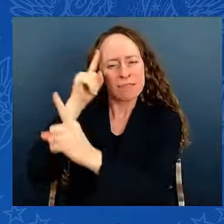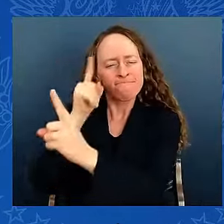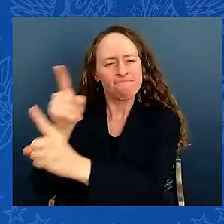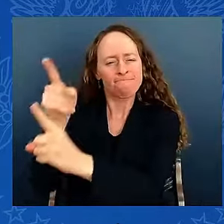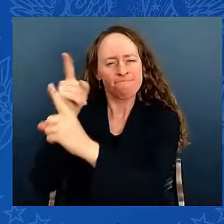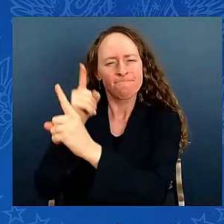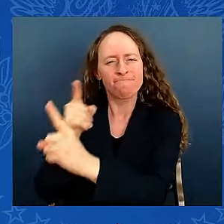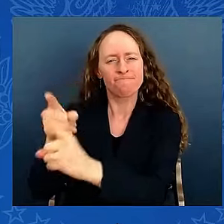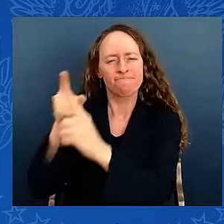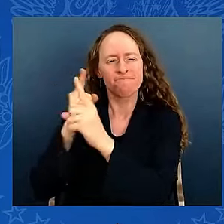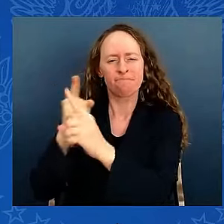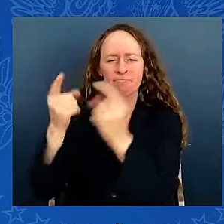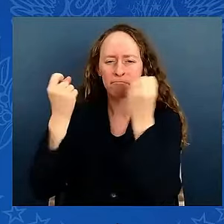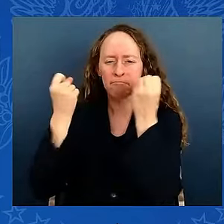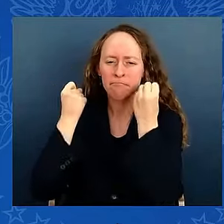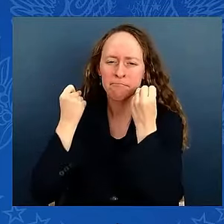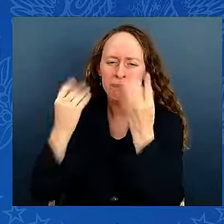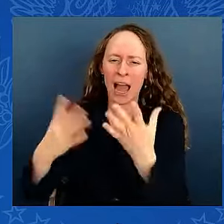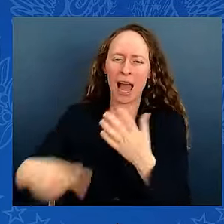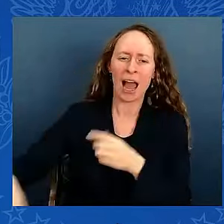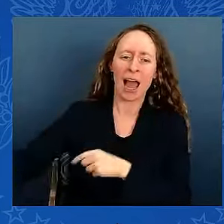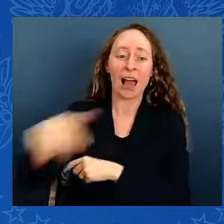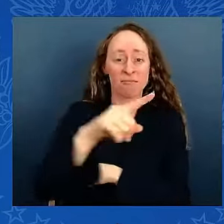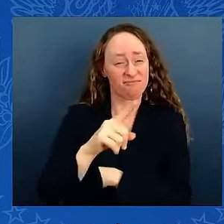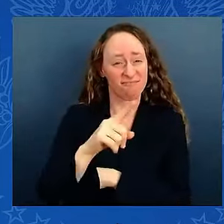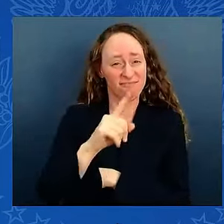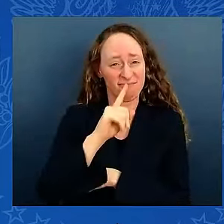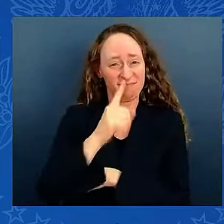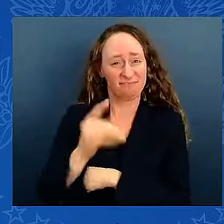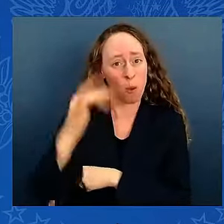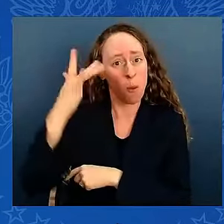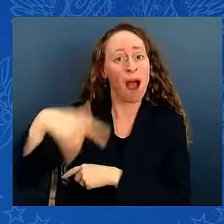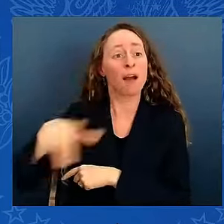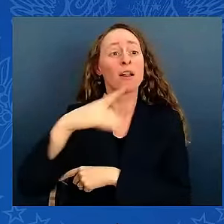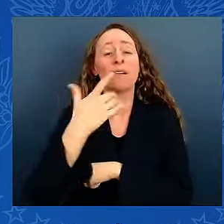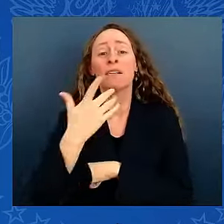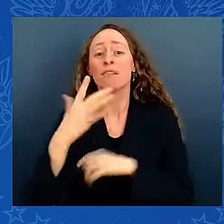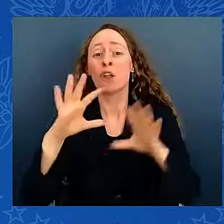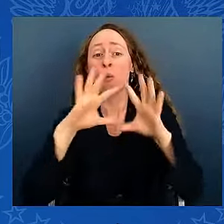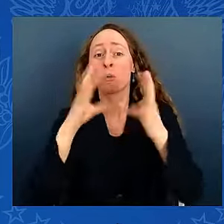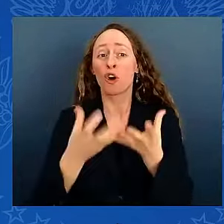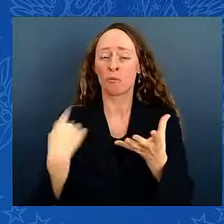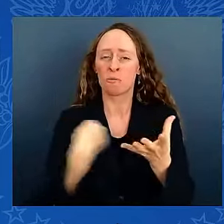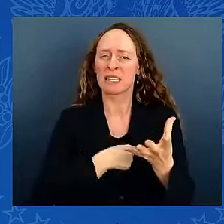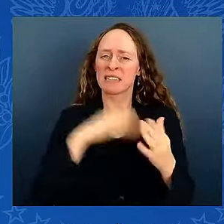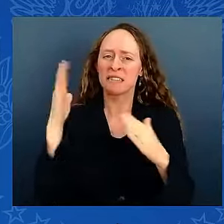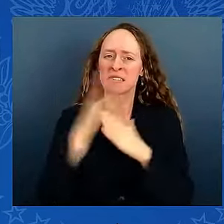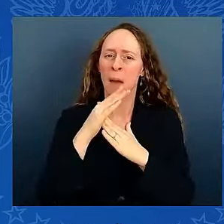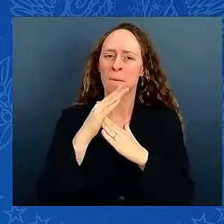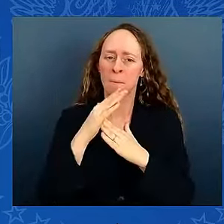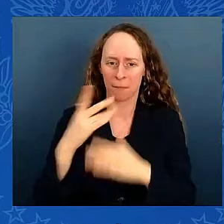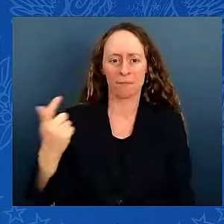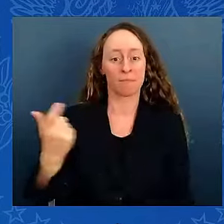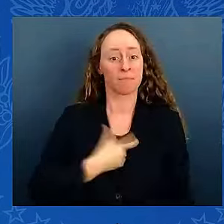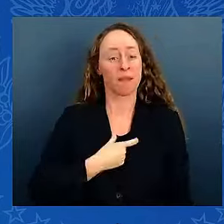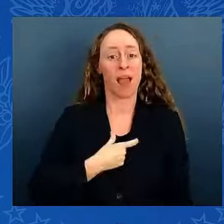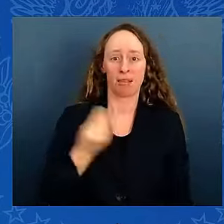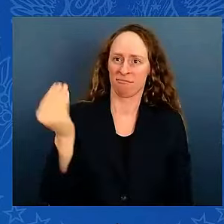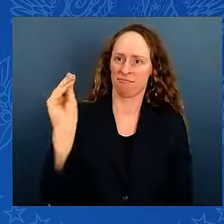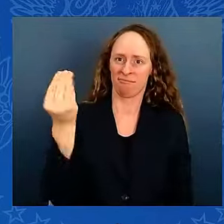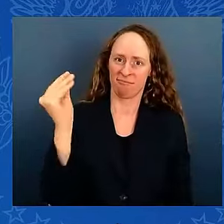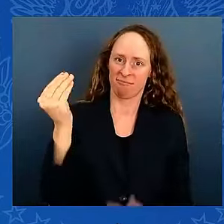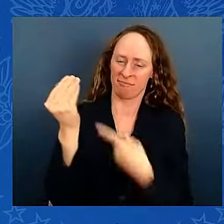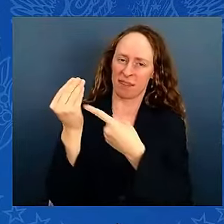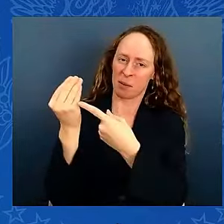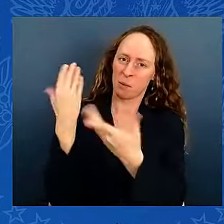that we're known as the best country in the world, and we not only have the medal count to back that up, but each of us has a story of how we fought